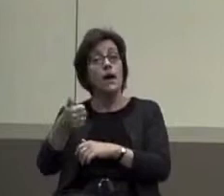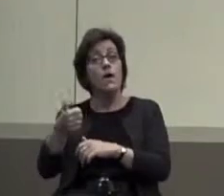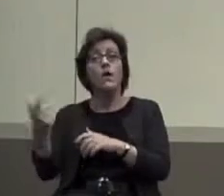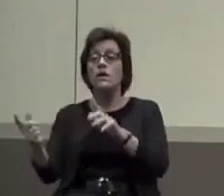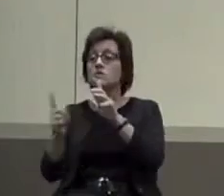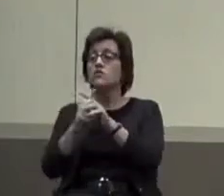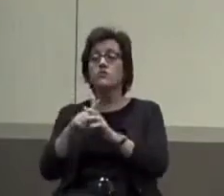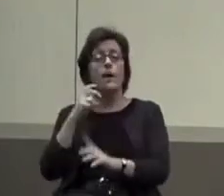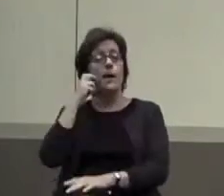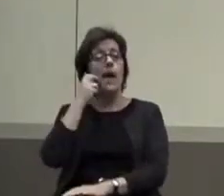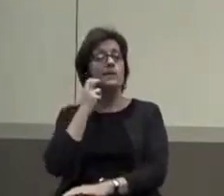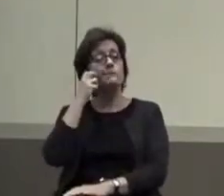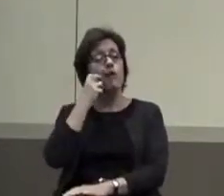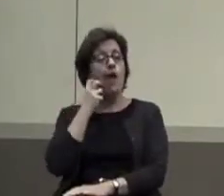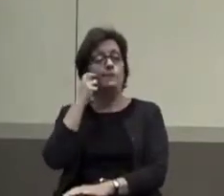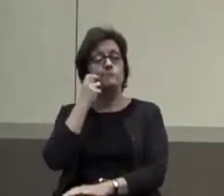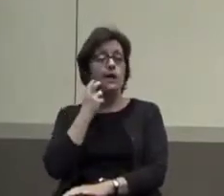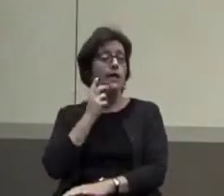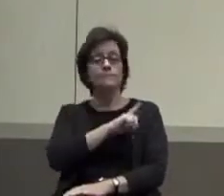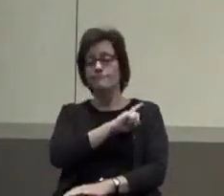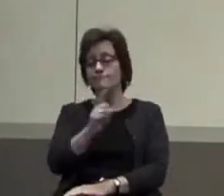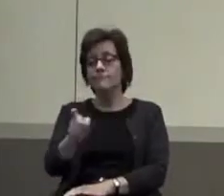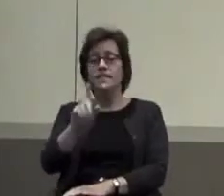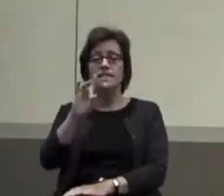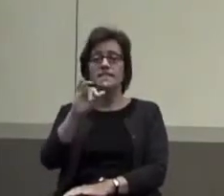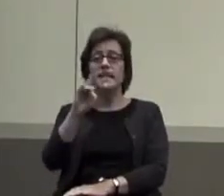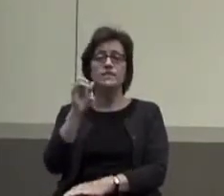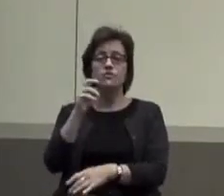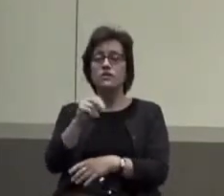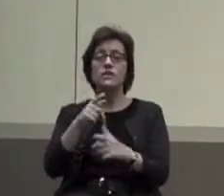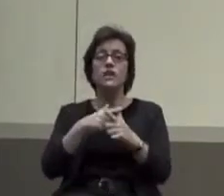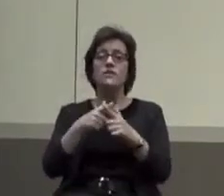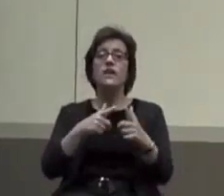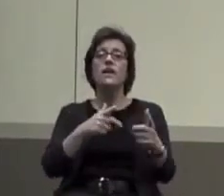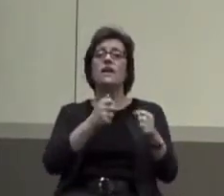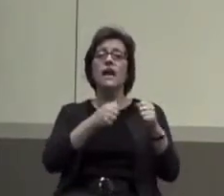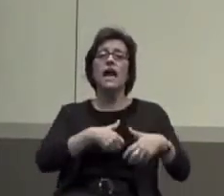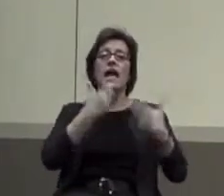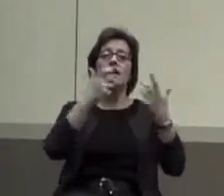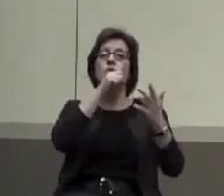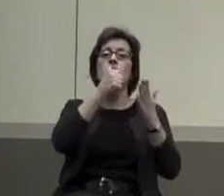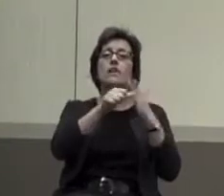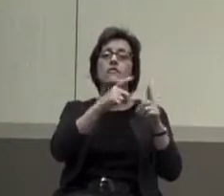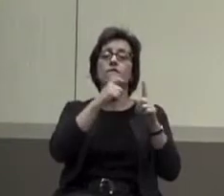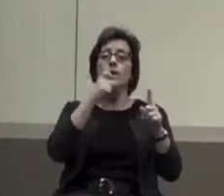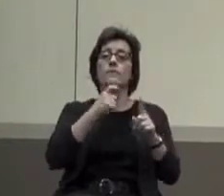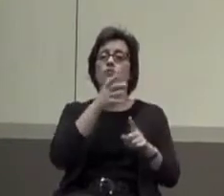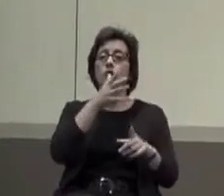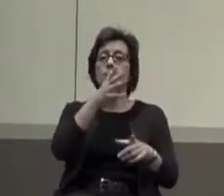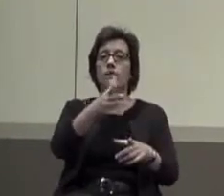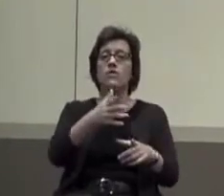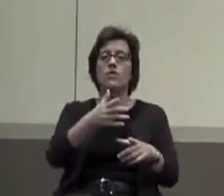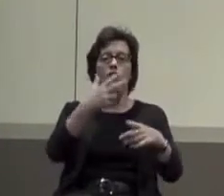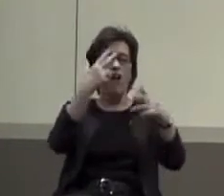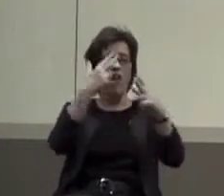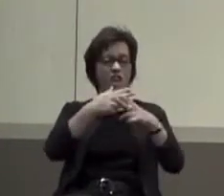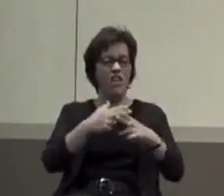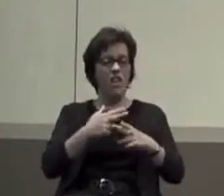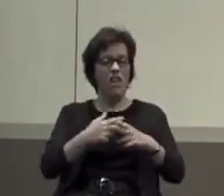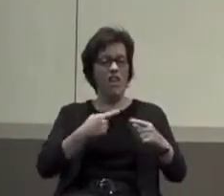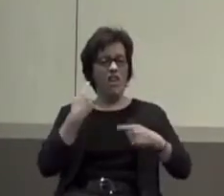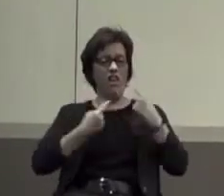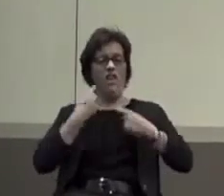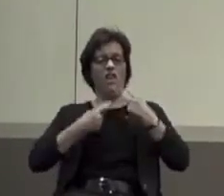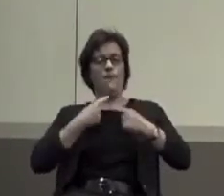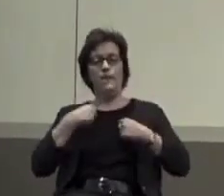her mouth, she got detention, and then I got an angry letter from her grandmother calling me all kinds of names. But I was very clear, she